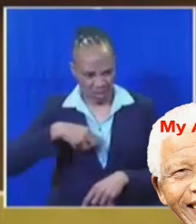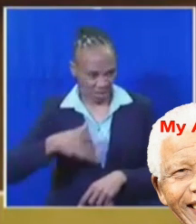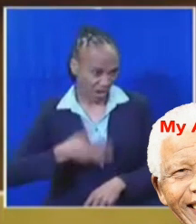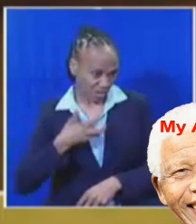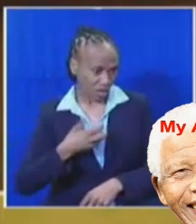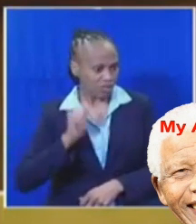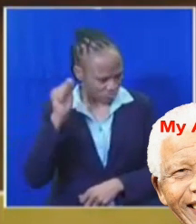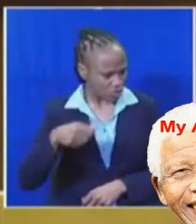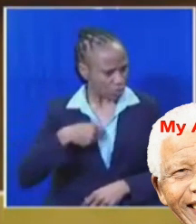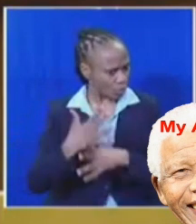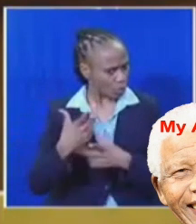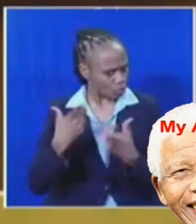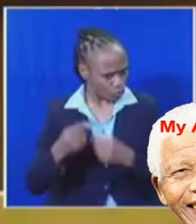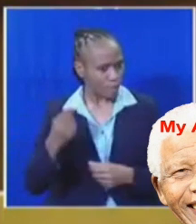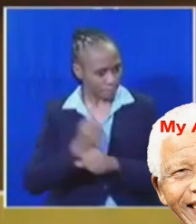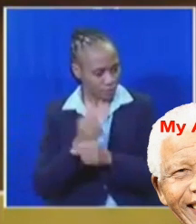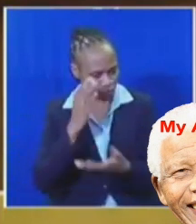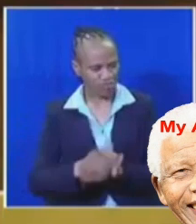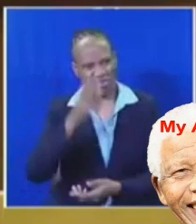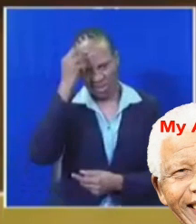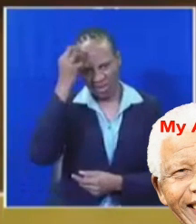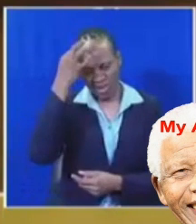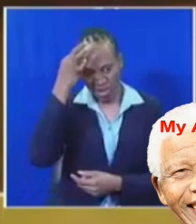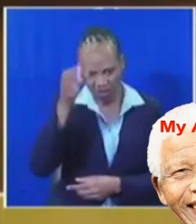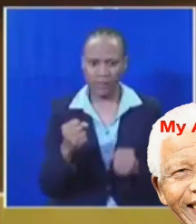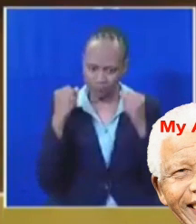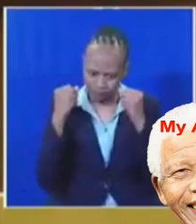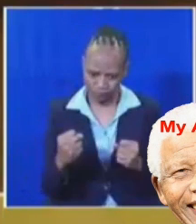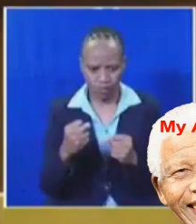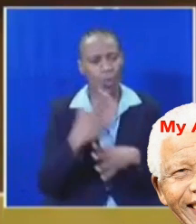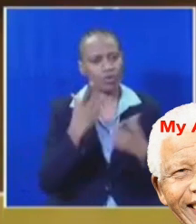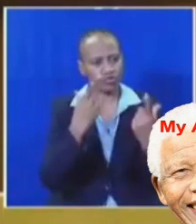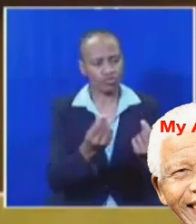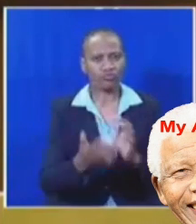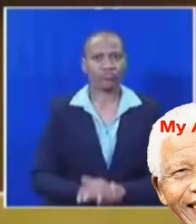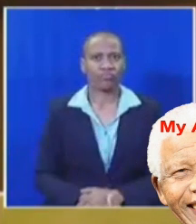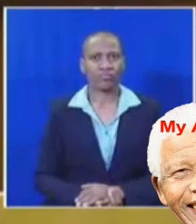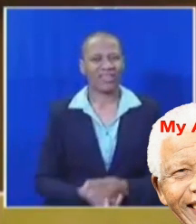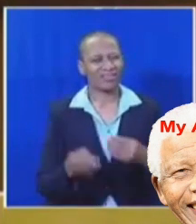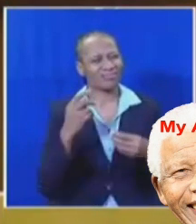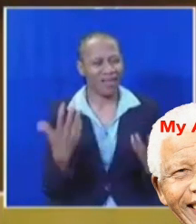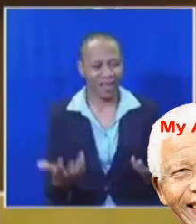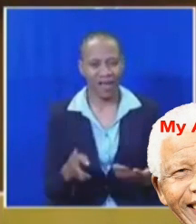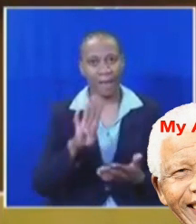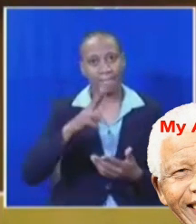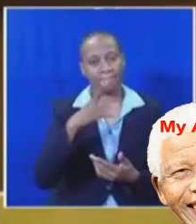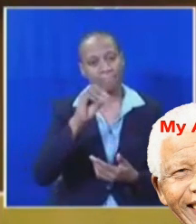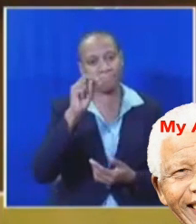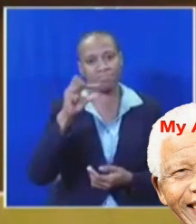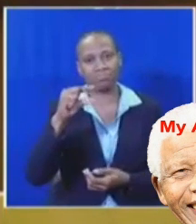do. We're here to hold government accountable, be strong. And then there was Honorable Bongo. How? Ngosiamo